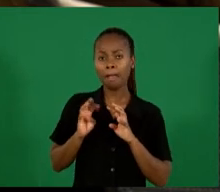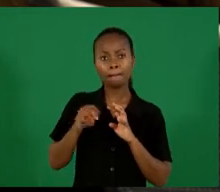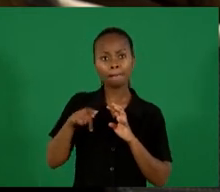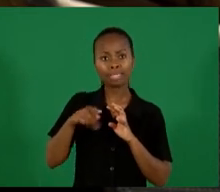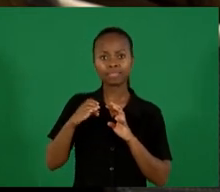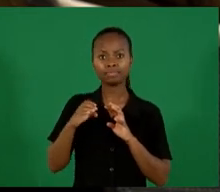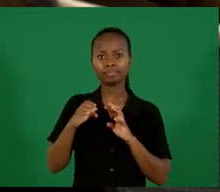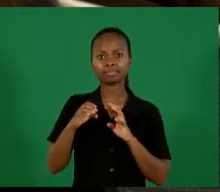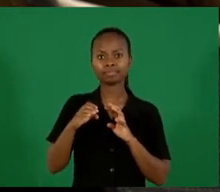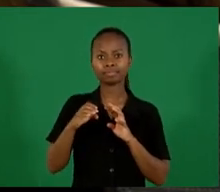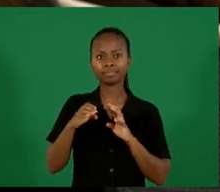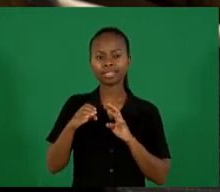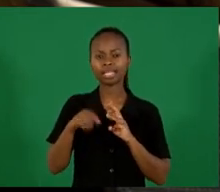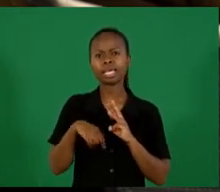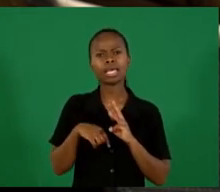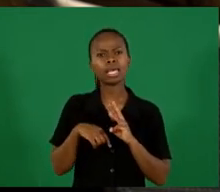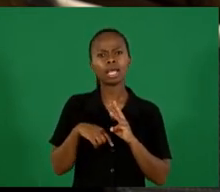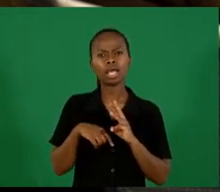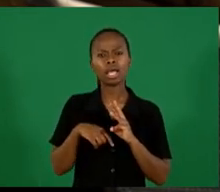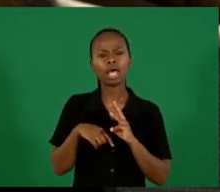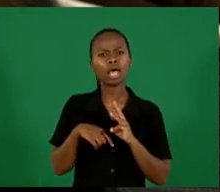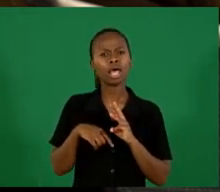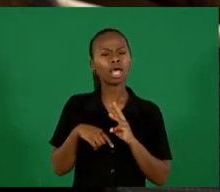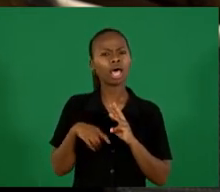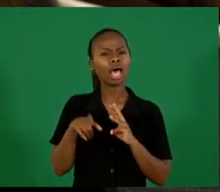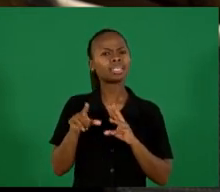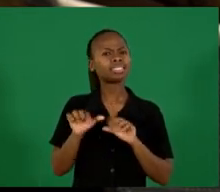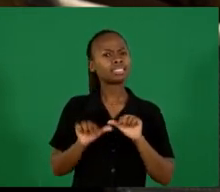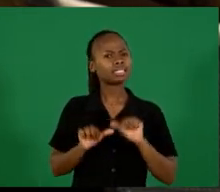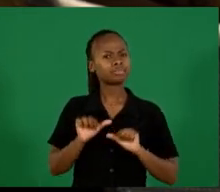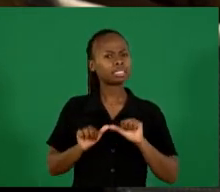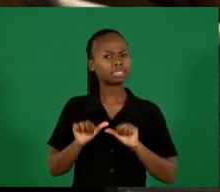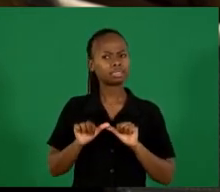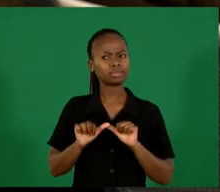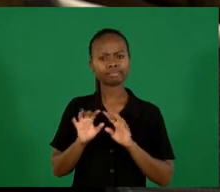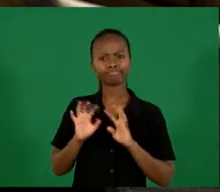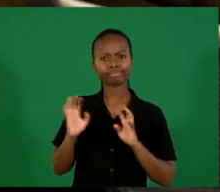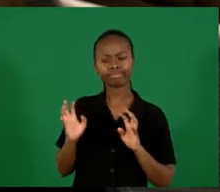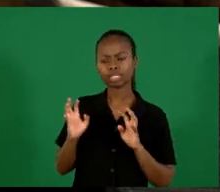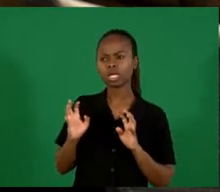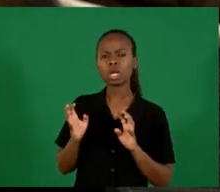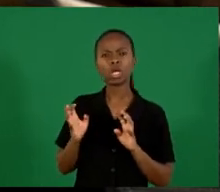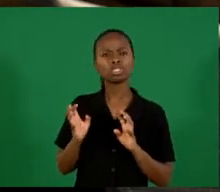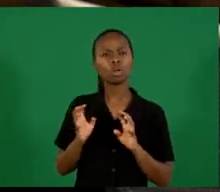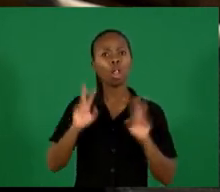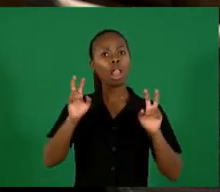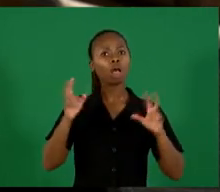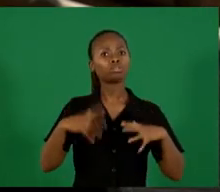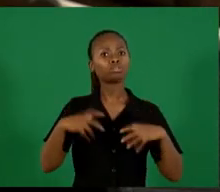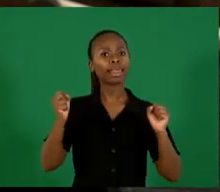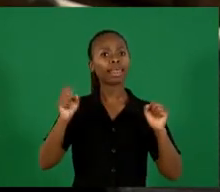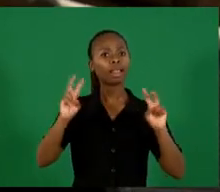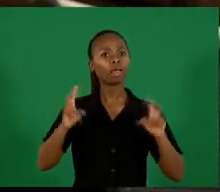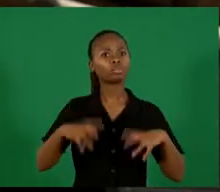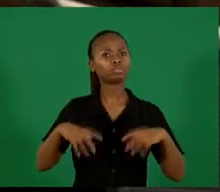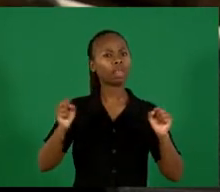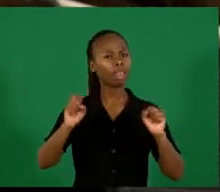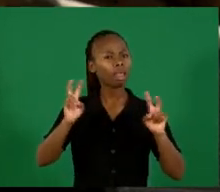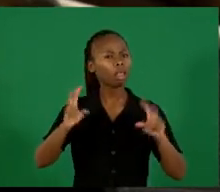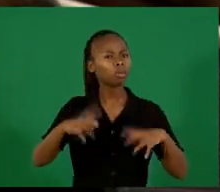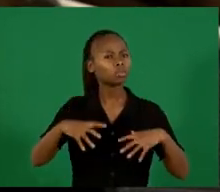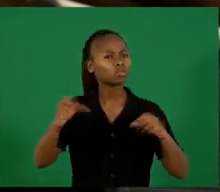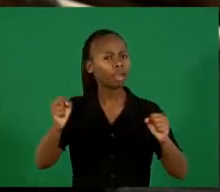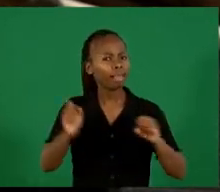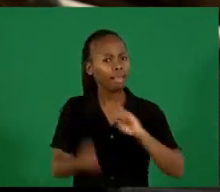please share the MPC's assessment or even quantum for the impact of load shedding and administered and